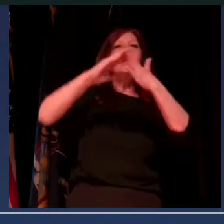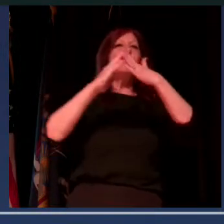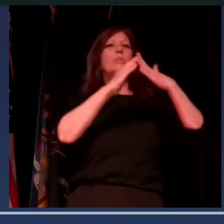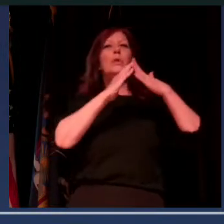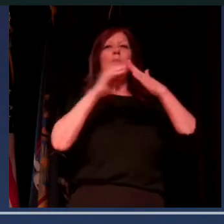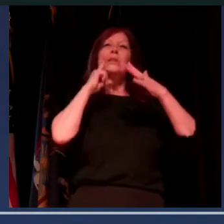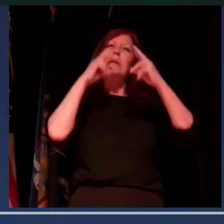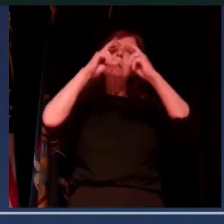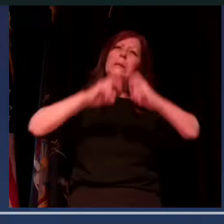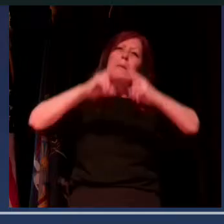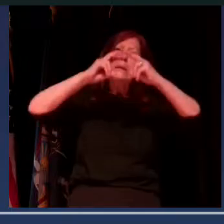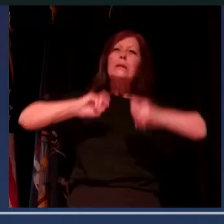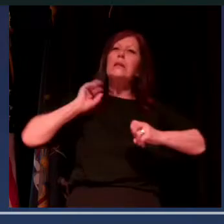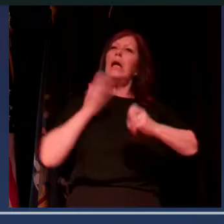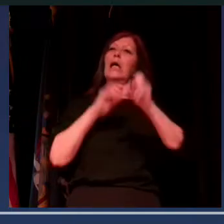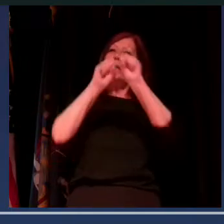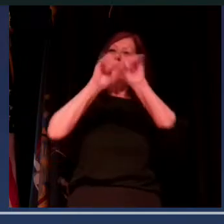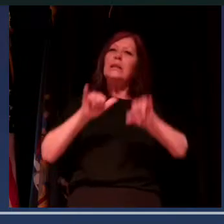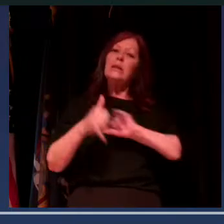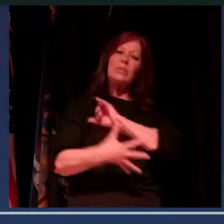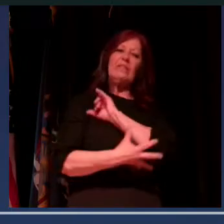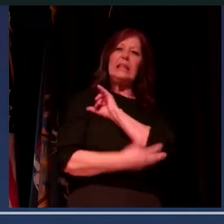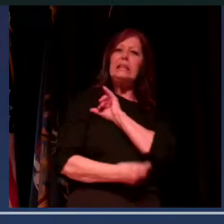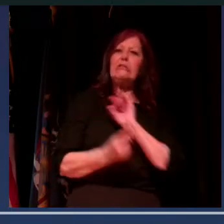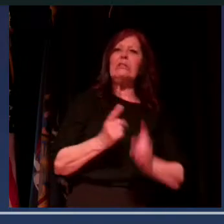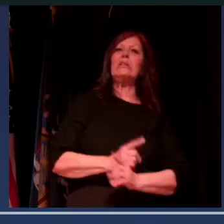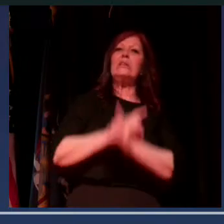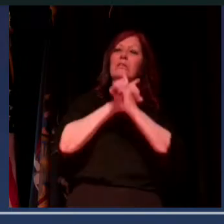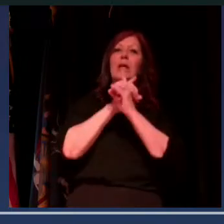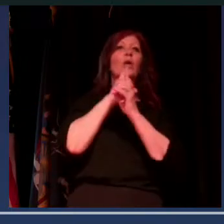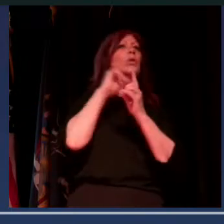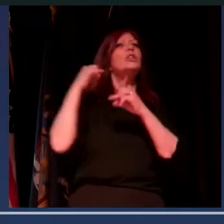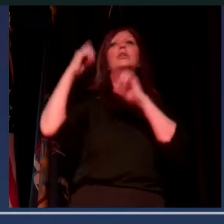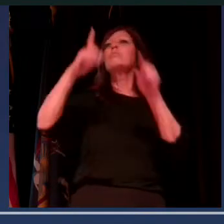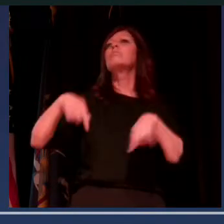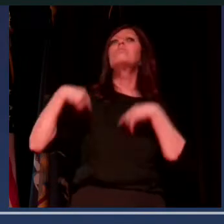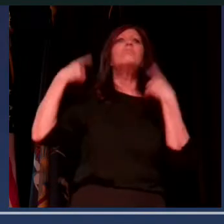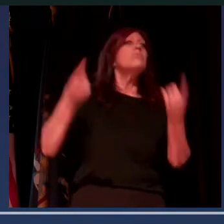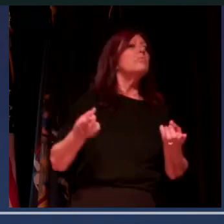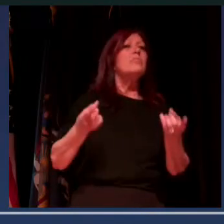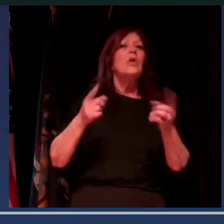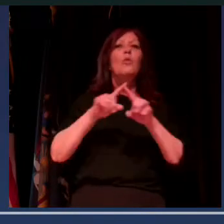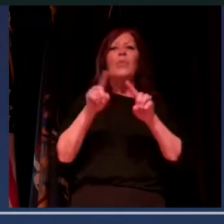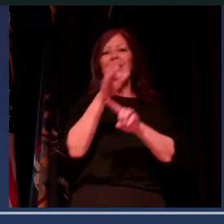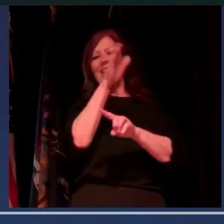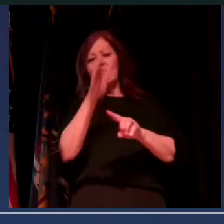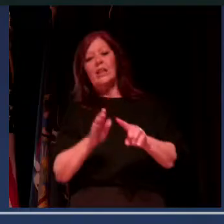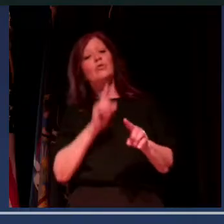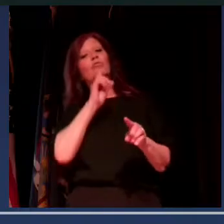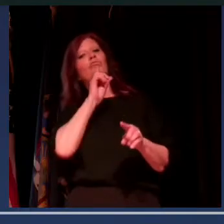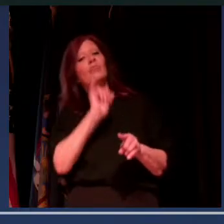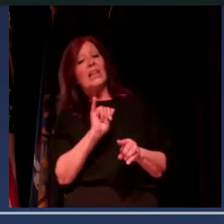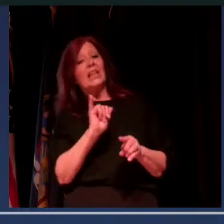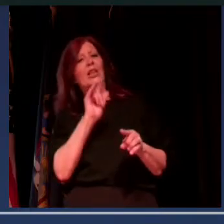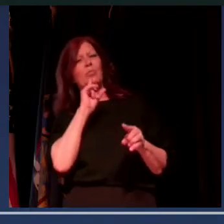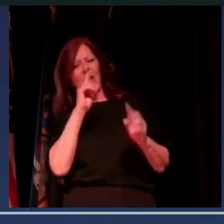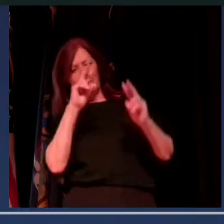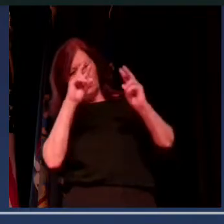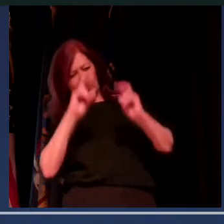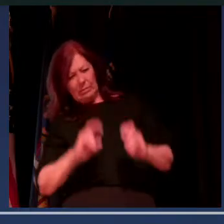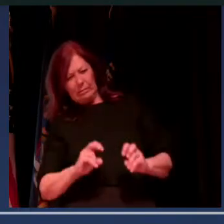to examine our system of indigent defense, which has existed for generations, but has never truly been